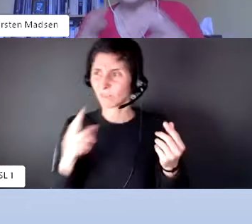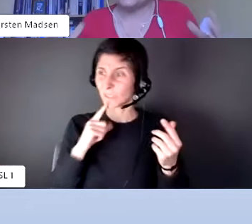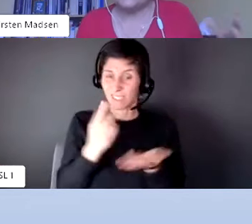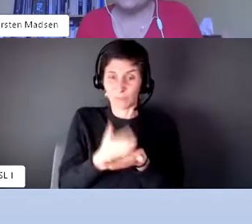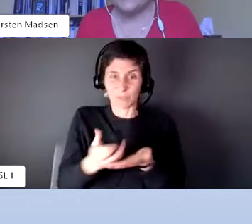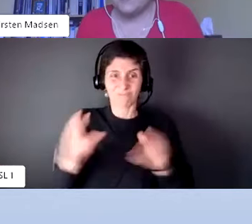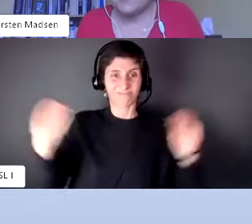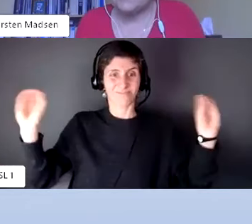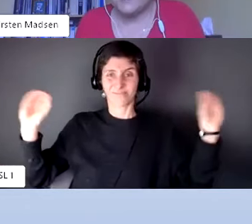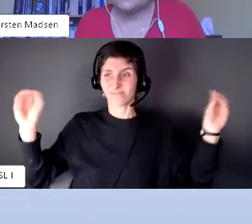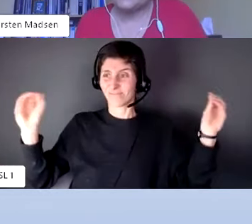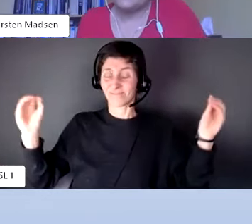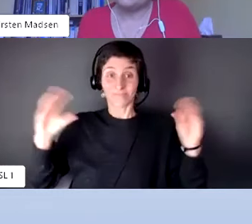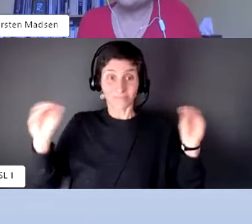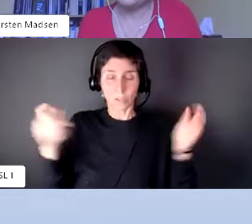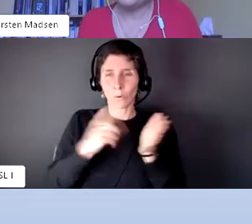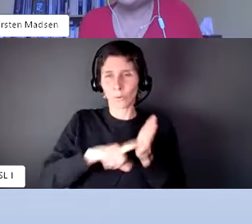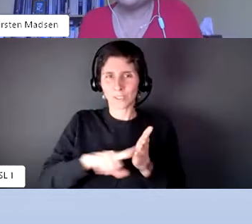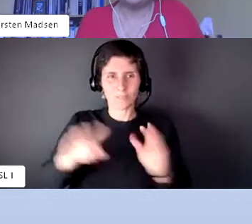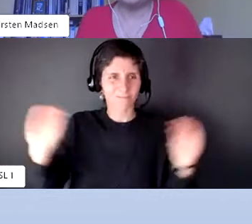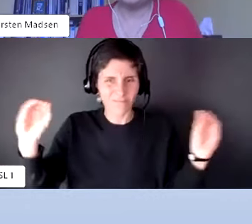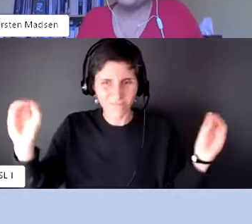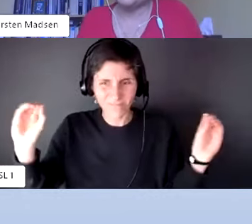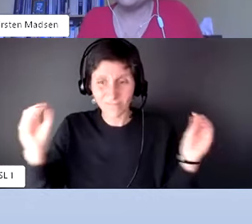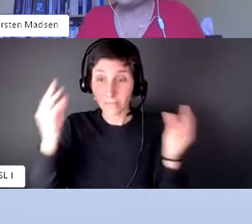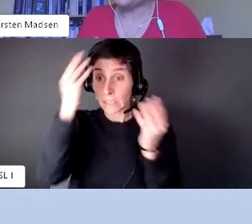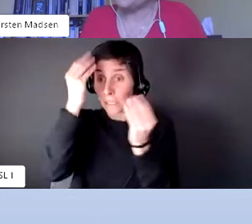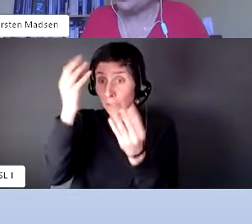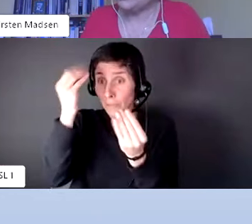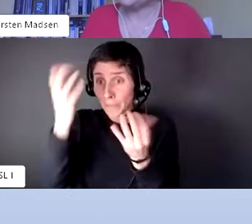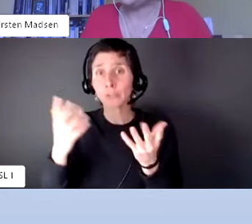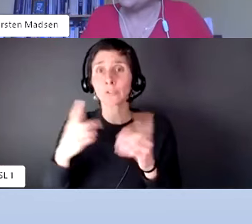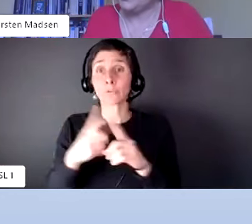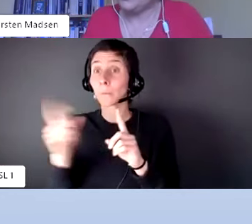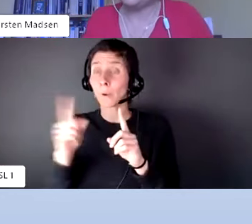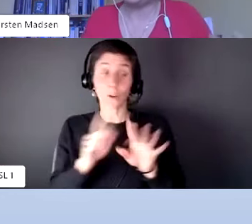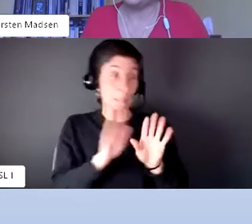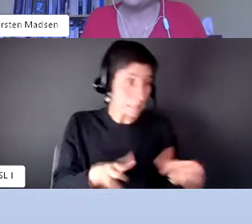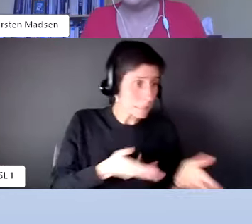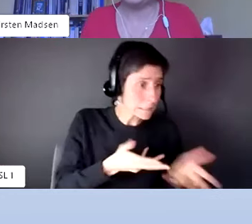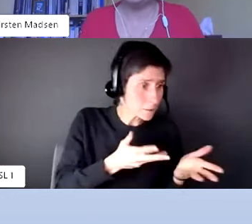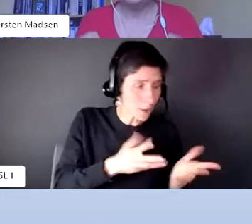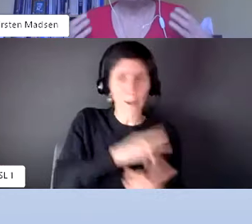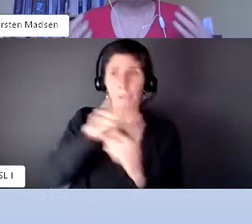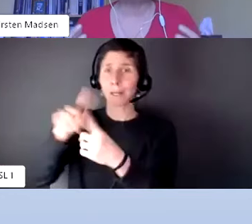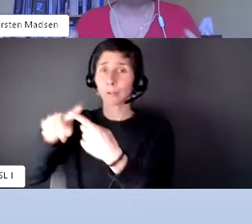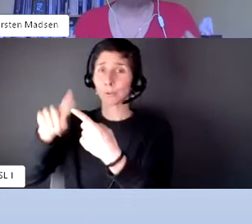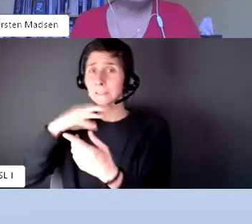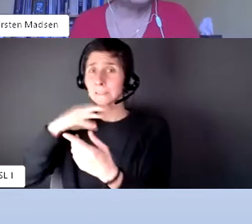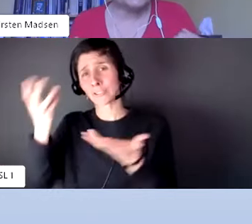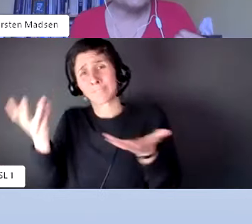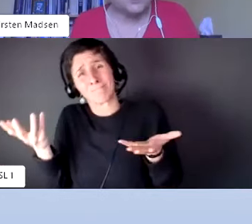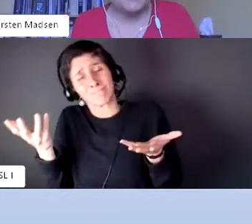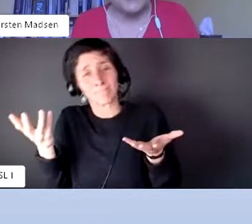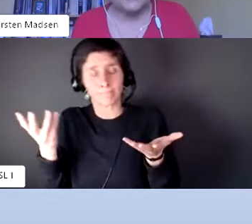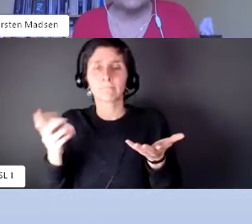was nothing that was evidence-based. The information was based on working with children, youth, and the workplace. So we really needed to